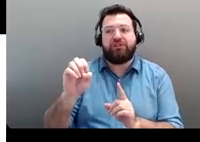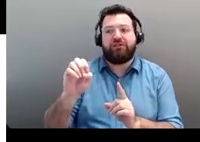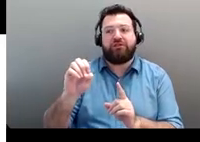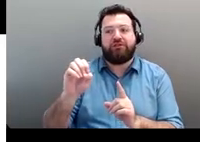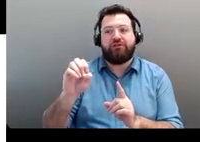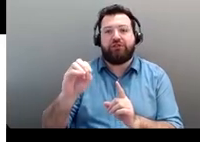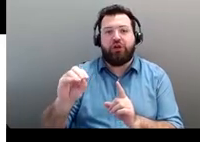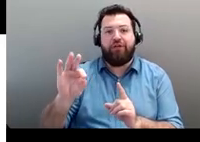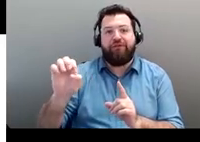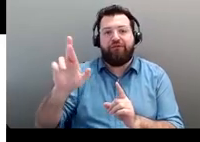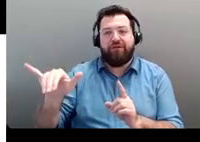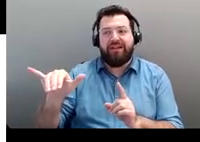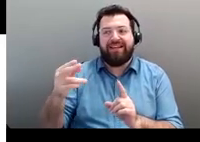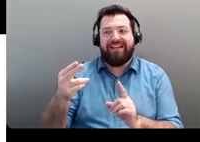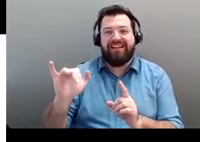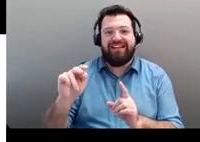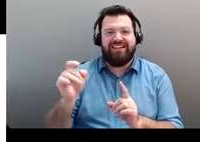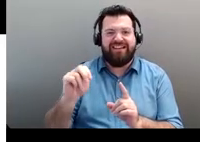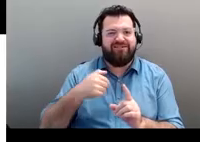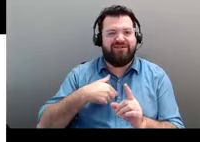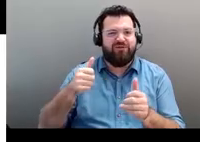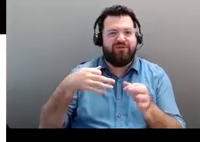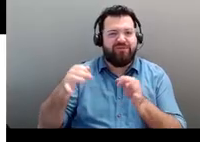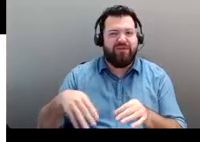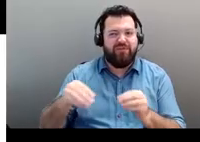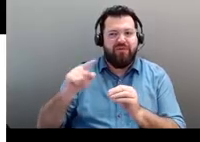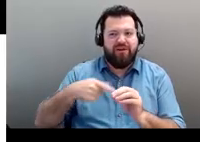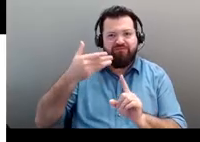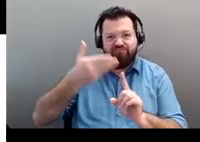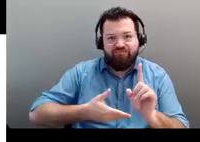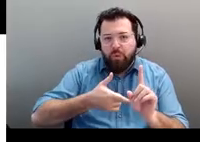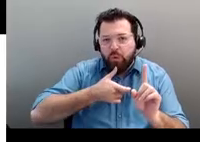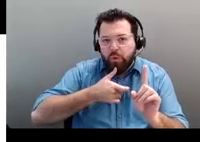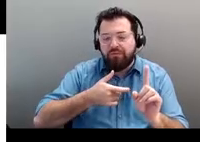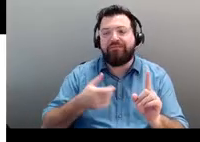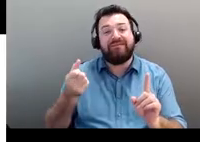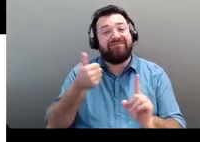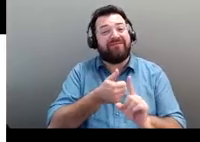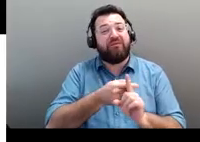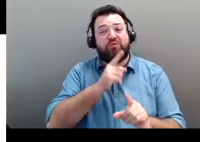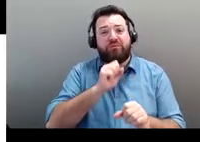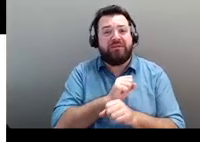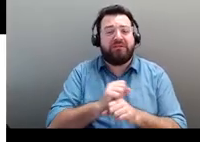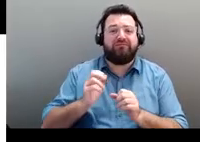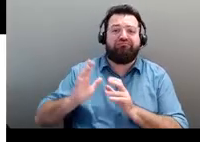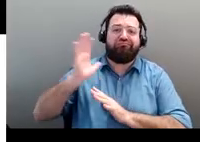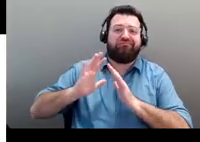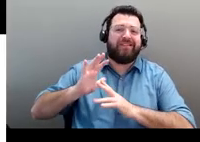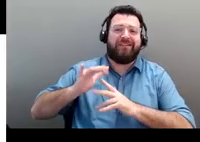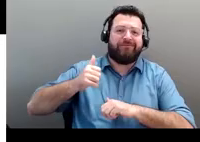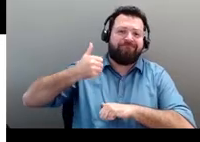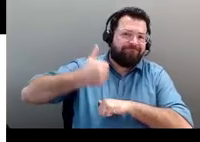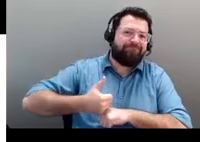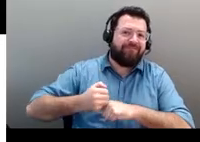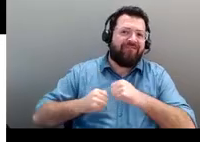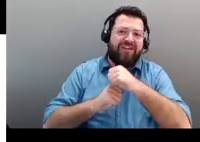want to talk a little bit more about him. So who is he? He's one of the godfathers of AI. He's a pioneer